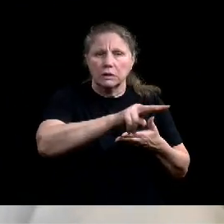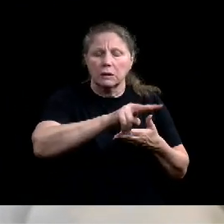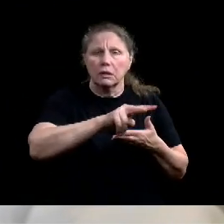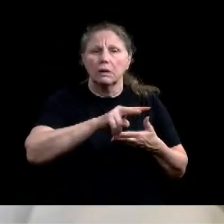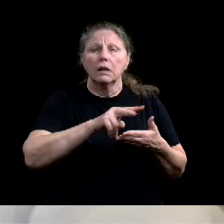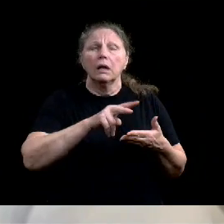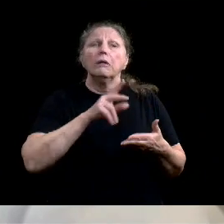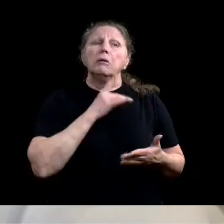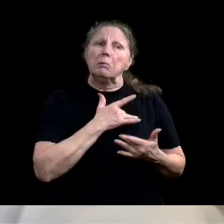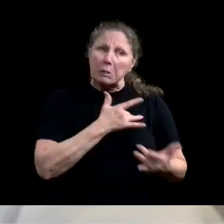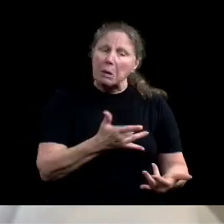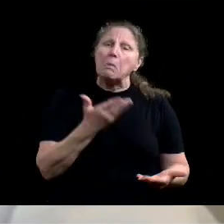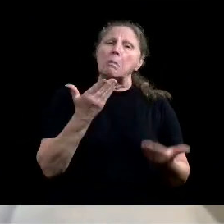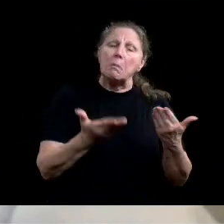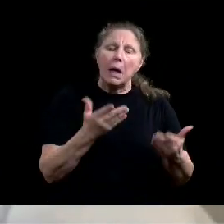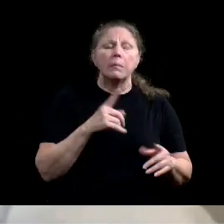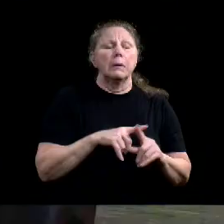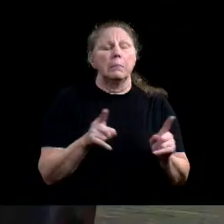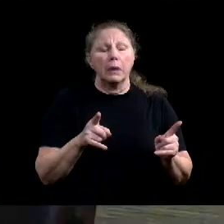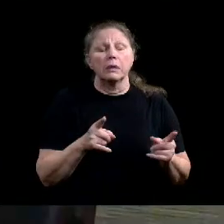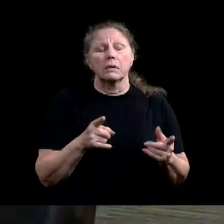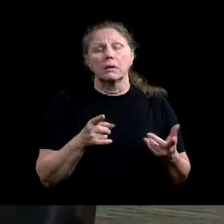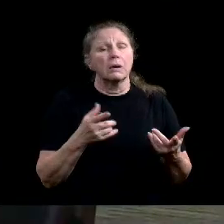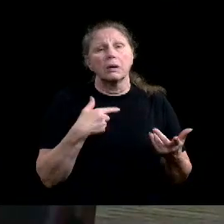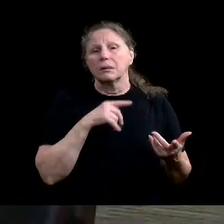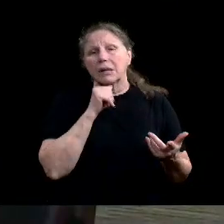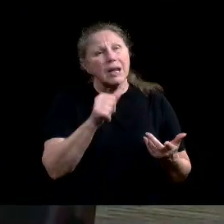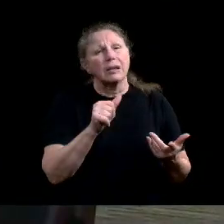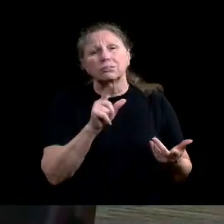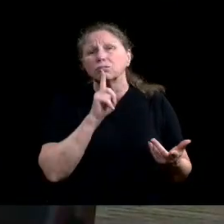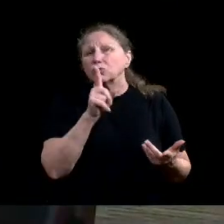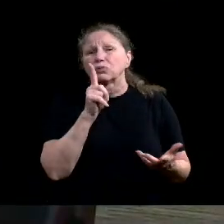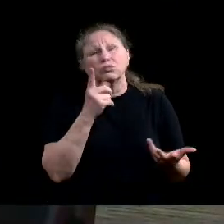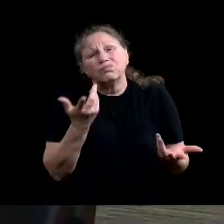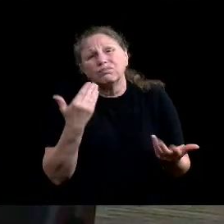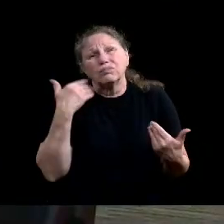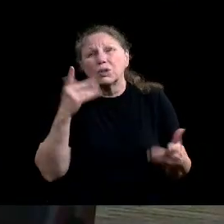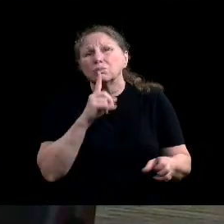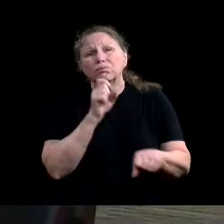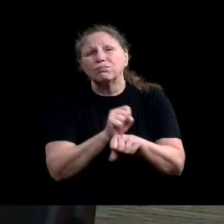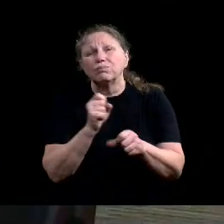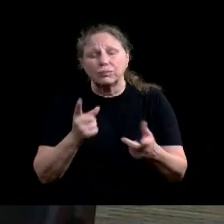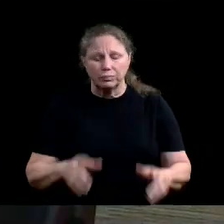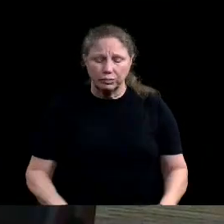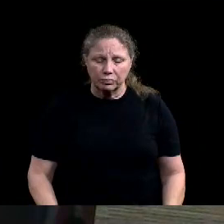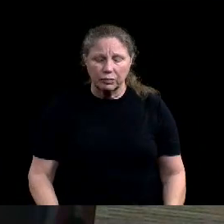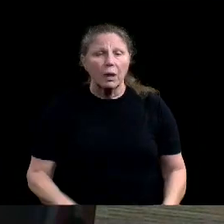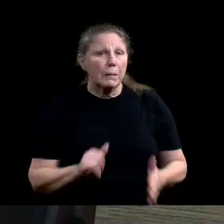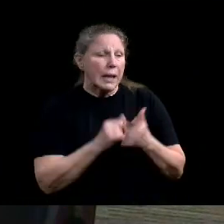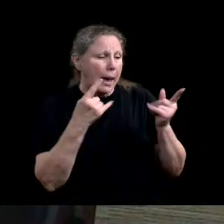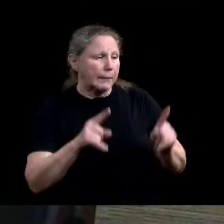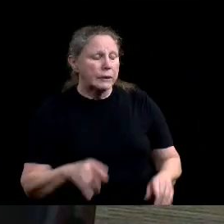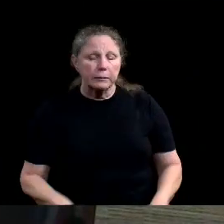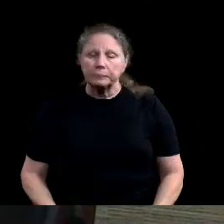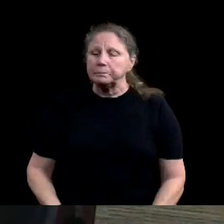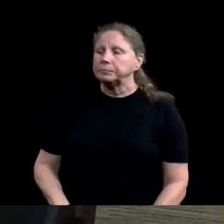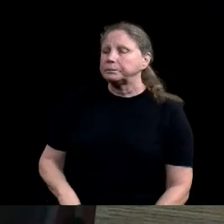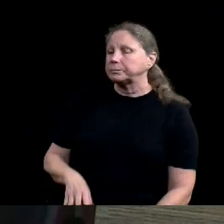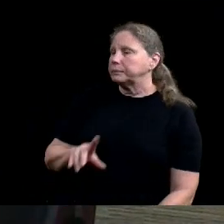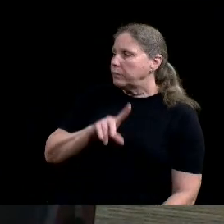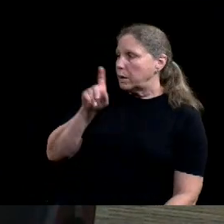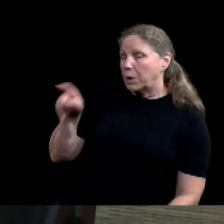we're not 100% confident about that yet. Do you think? And that does have, yeah, go ahead. No, I was going to say, do you think there's a large number of unreported